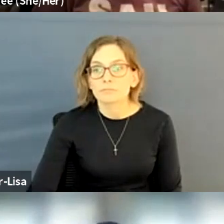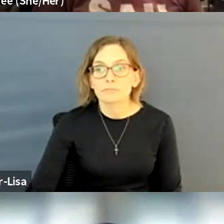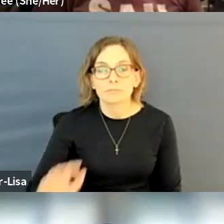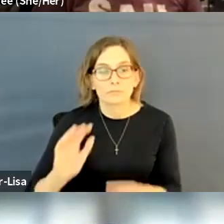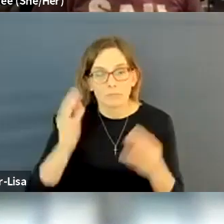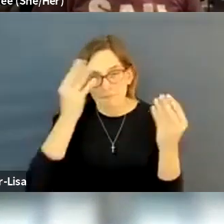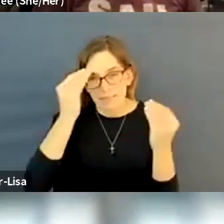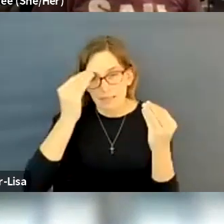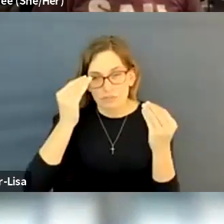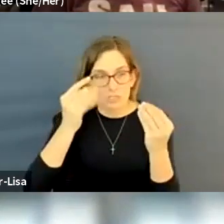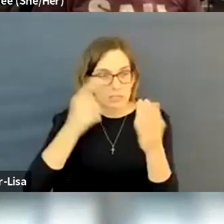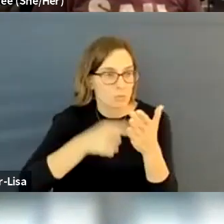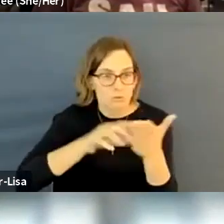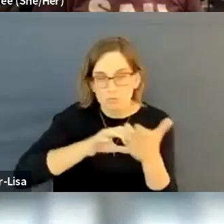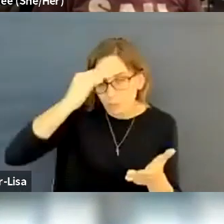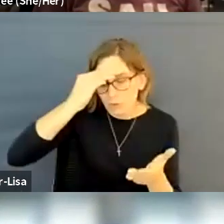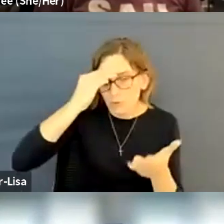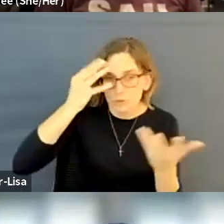what are you left with? What are you leaving with?